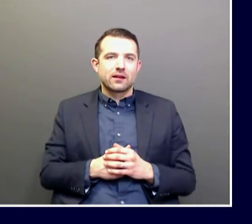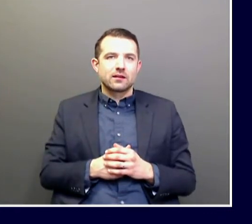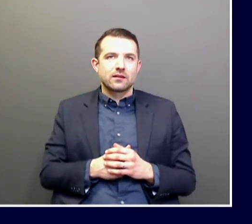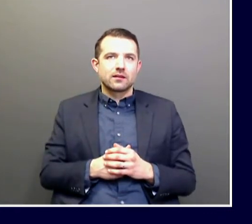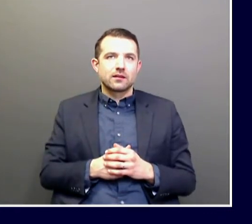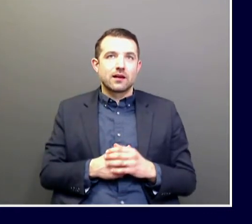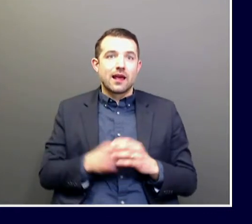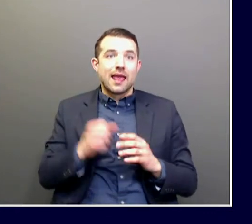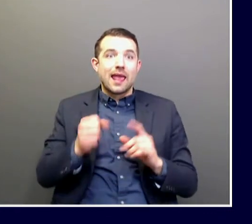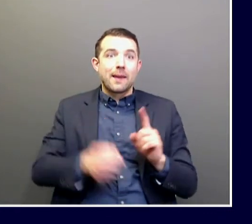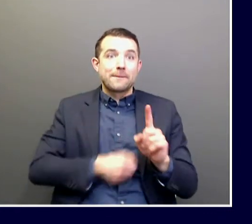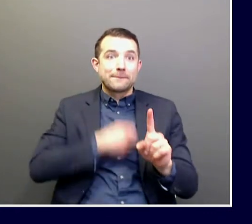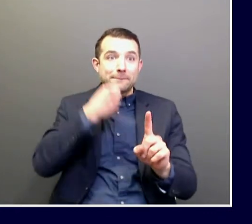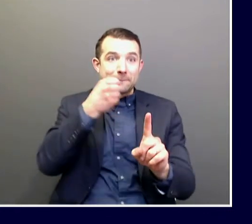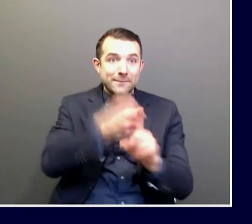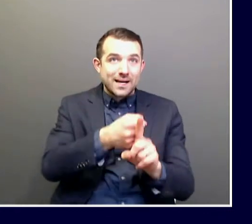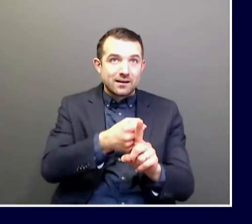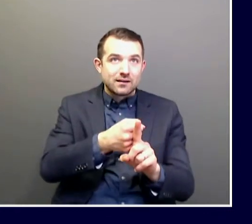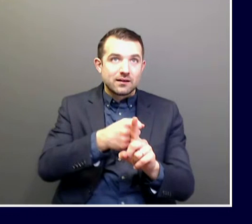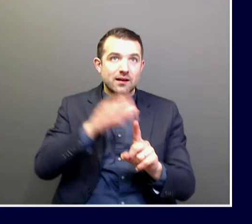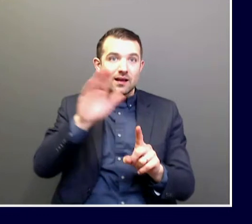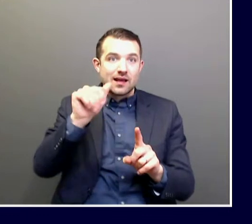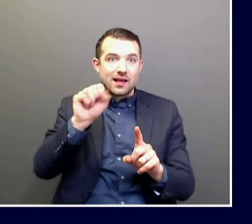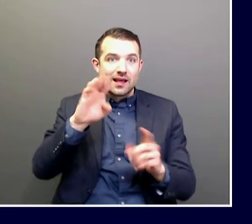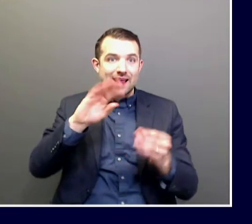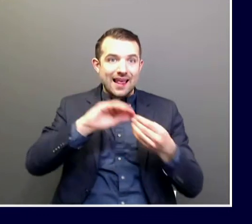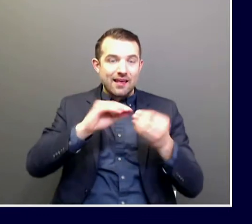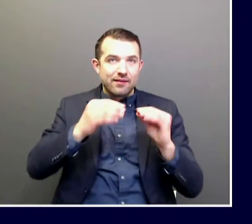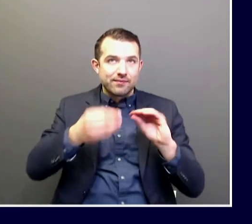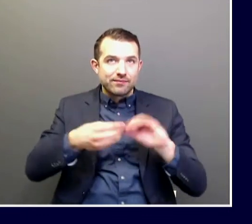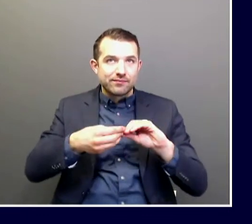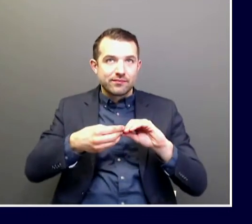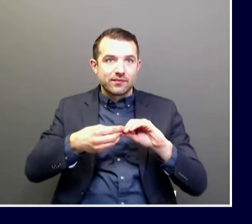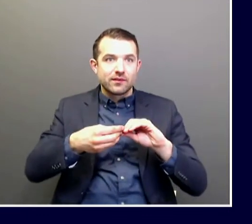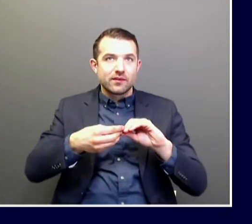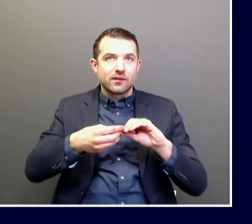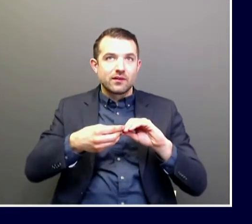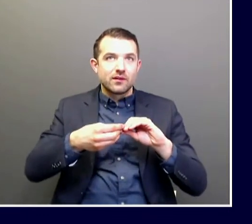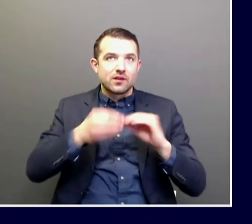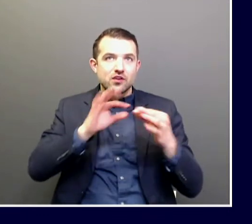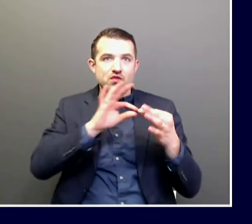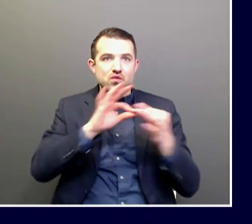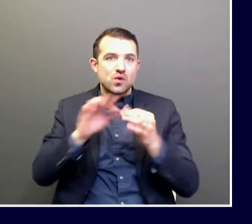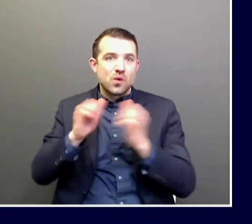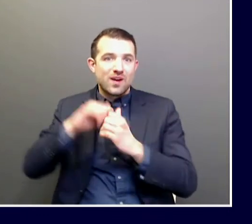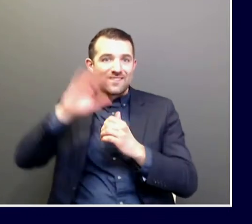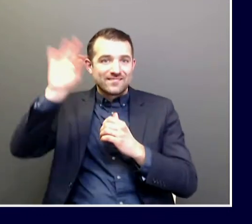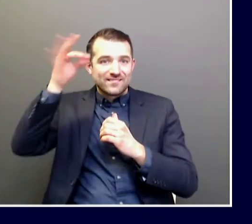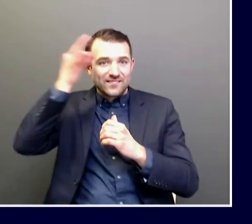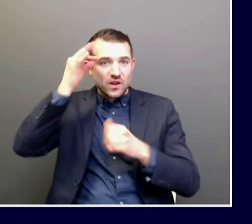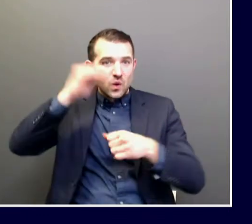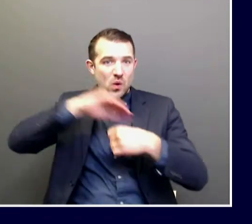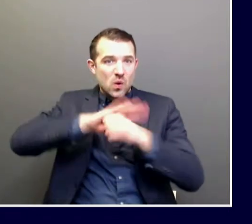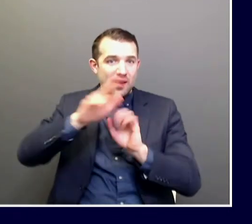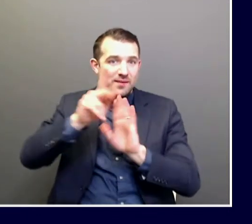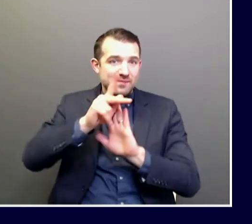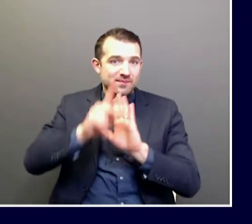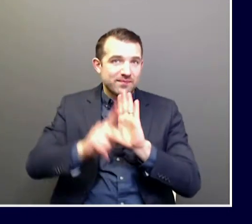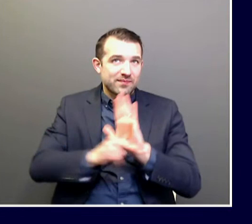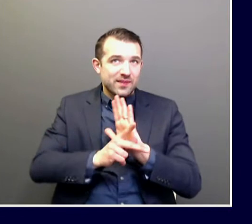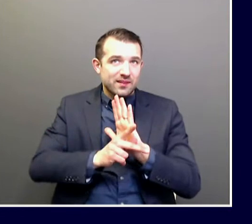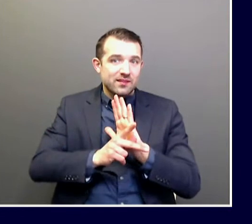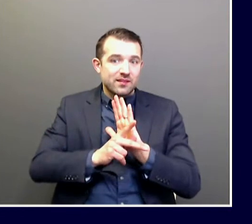that case numbers continue to have on federal COVID policy, should we have reduced our test